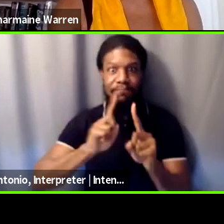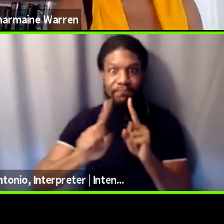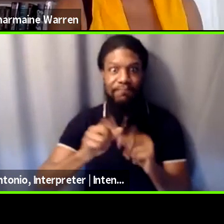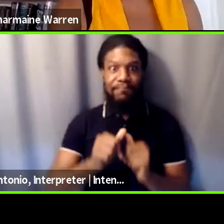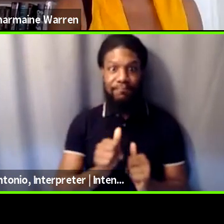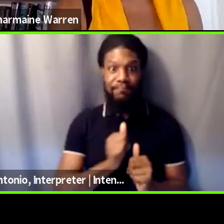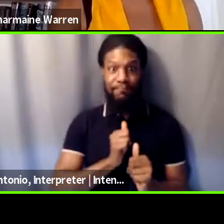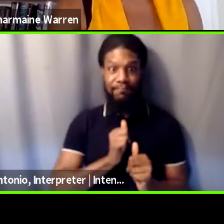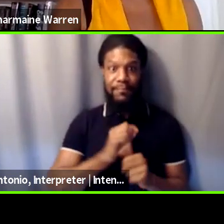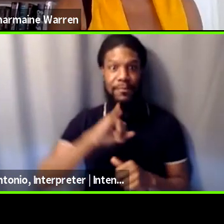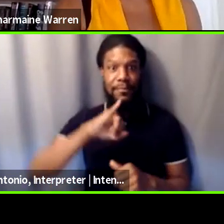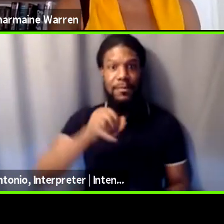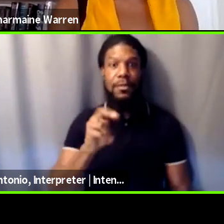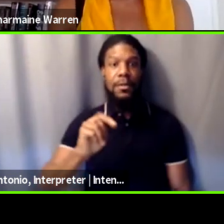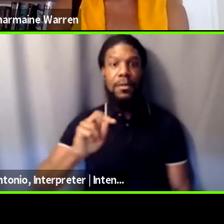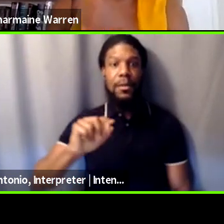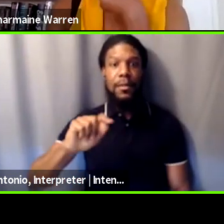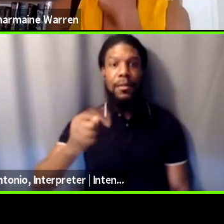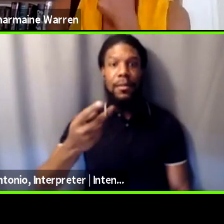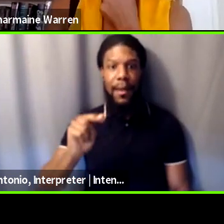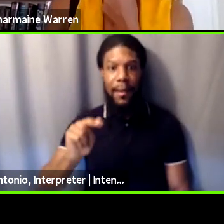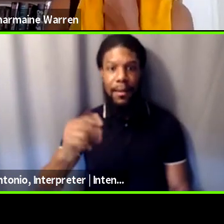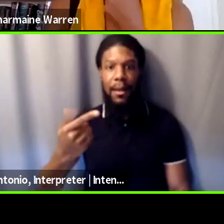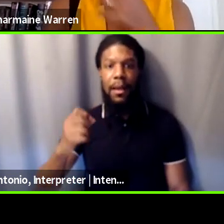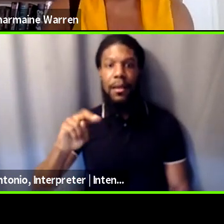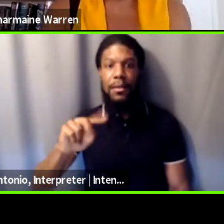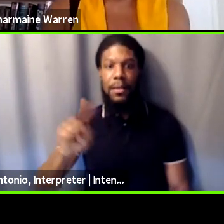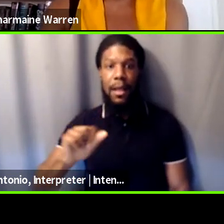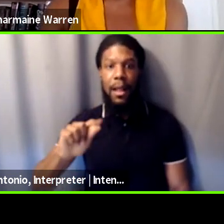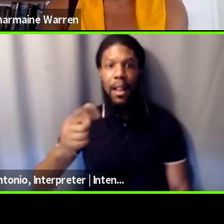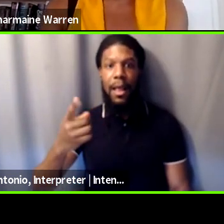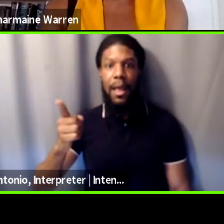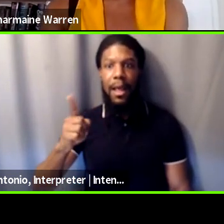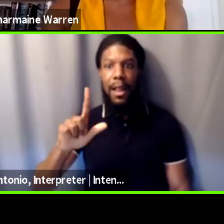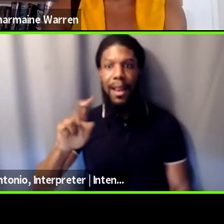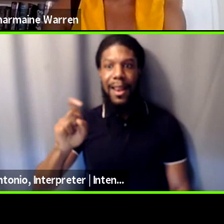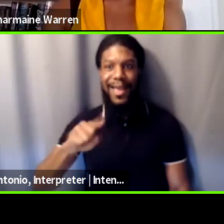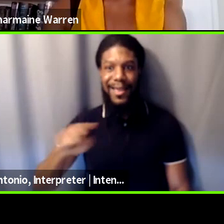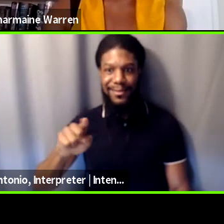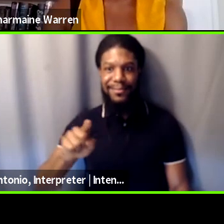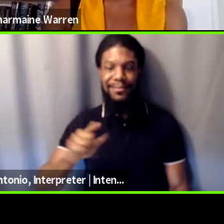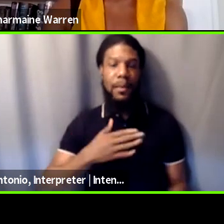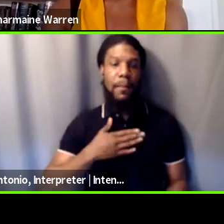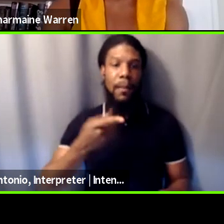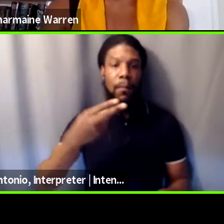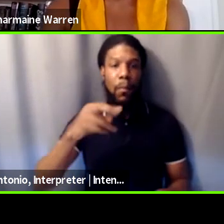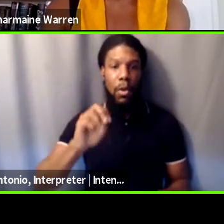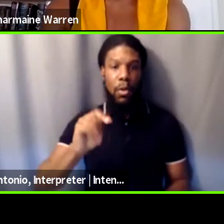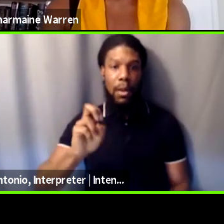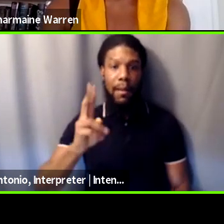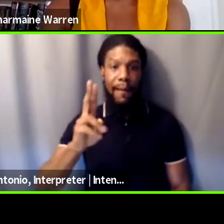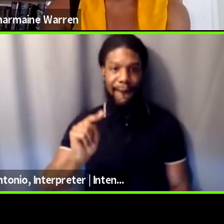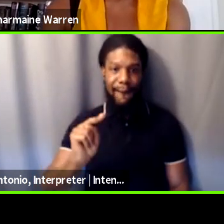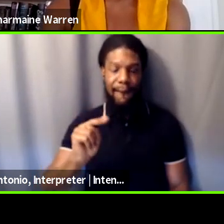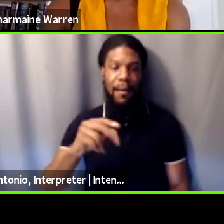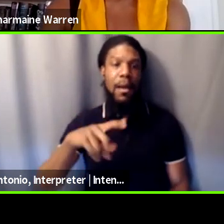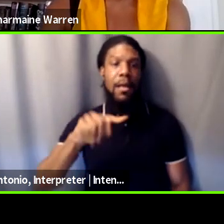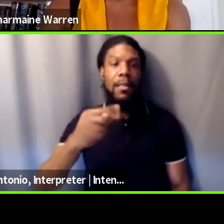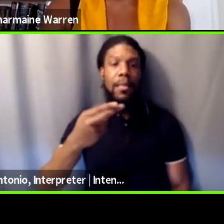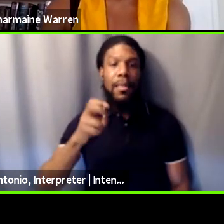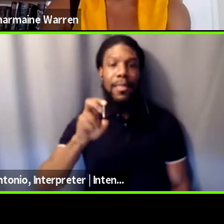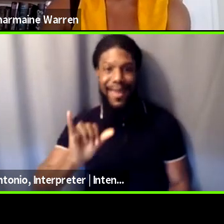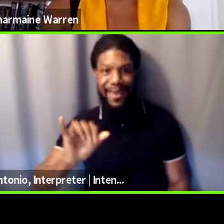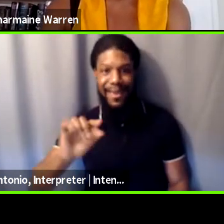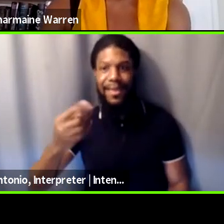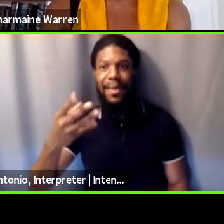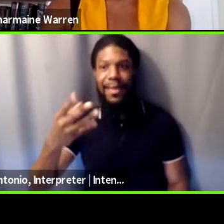pronouns are they and them. I'm wearing a beige t-shirt that almost is close to a monochrome to my kind of sun-kissed dark